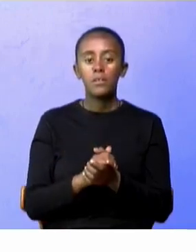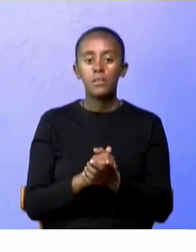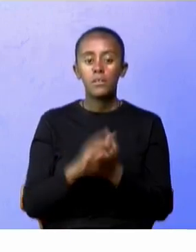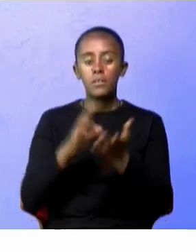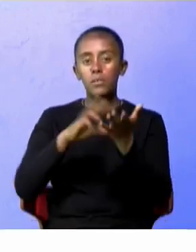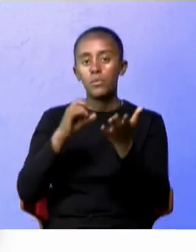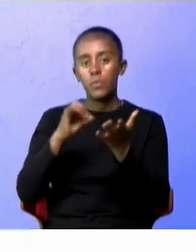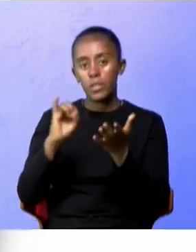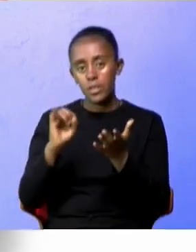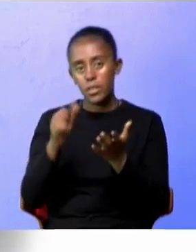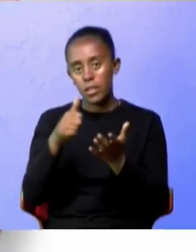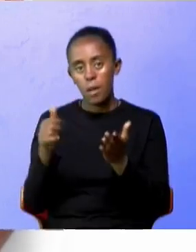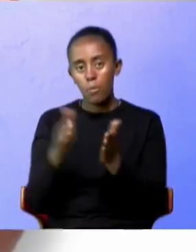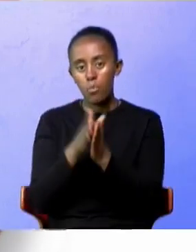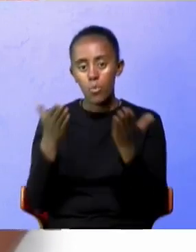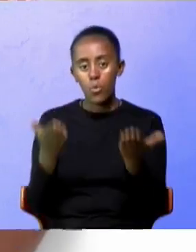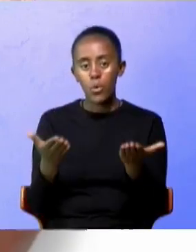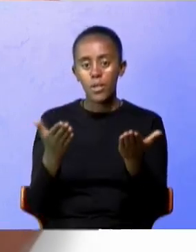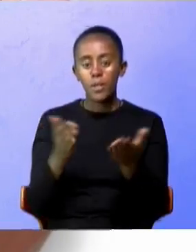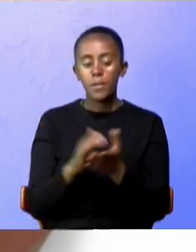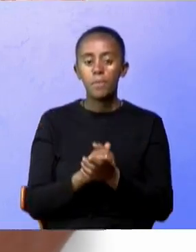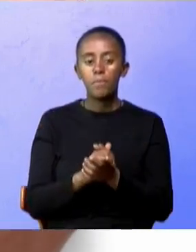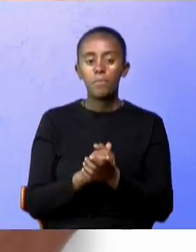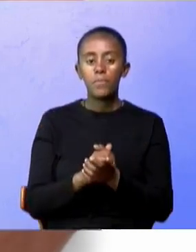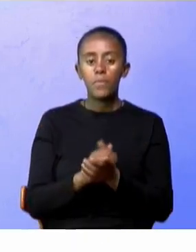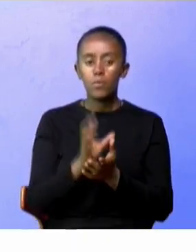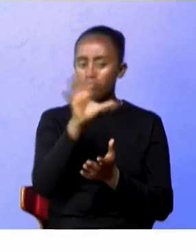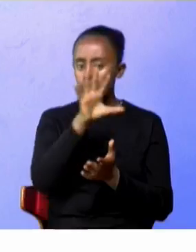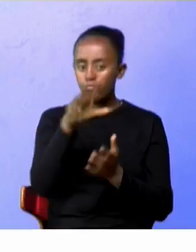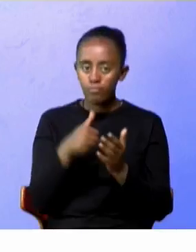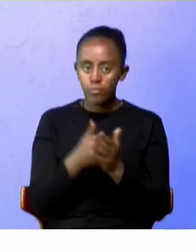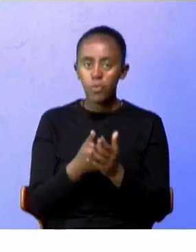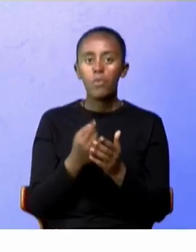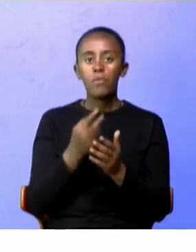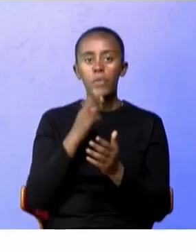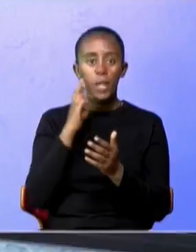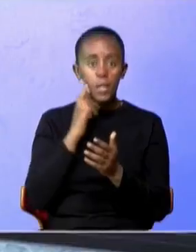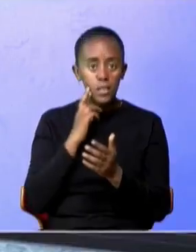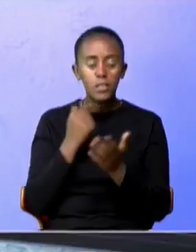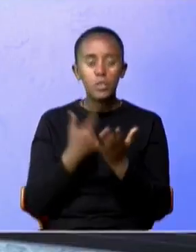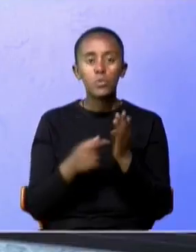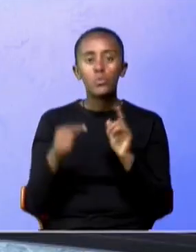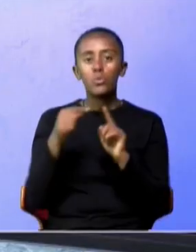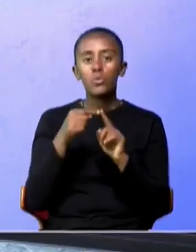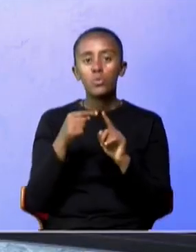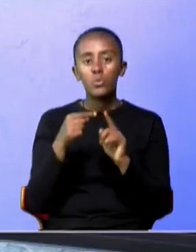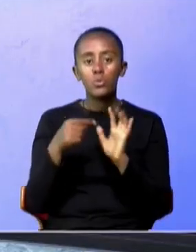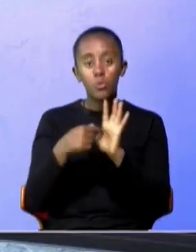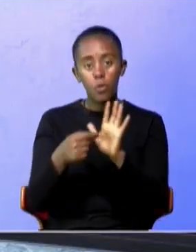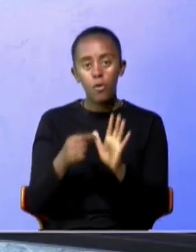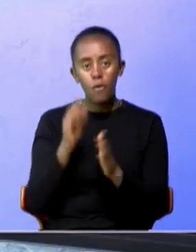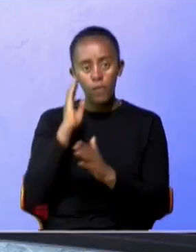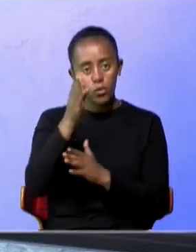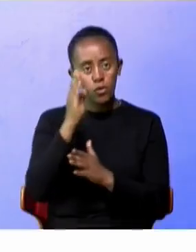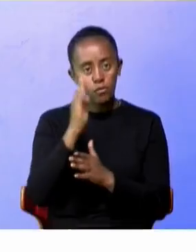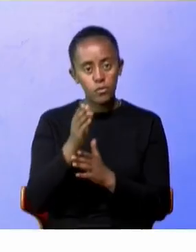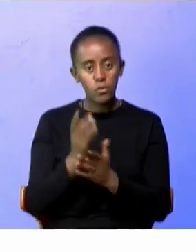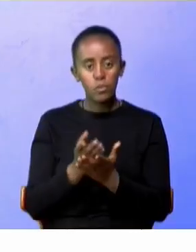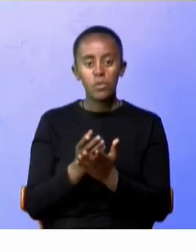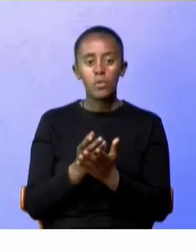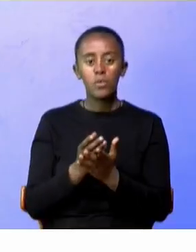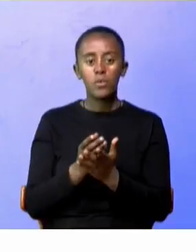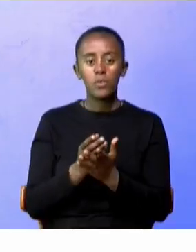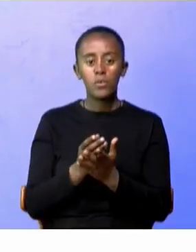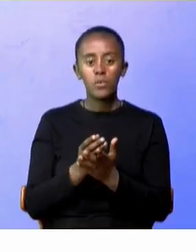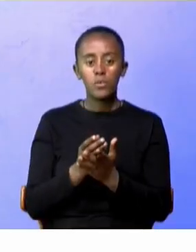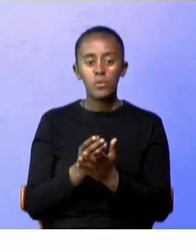a book. In all of these cases to show future, but we are using